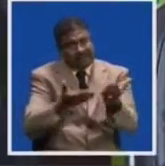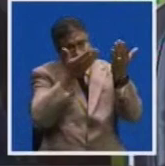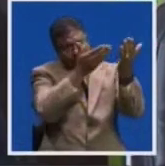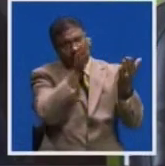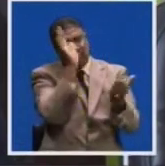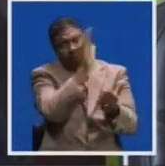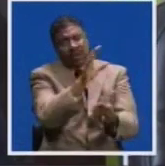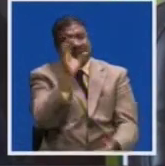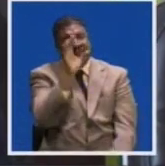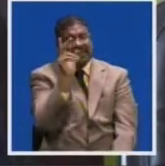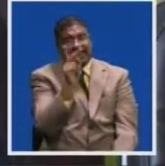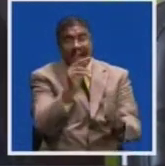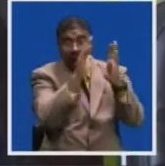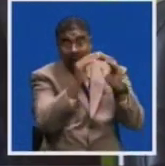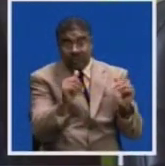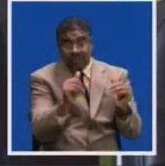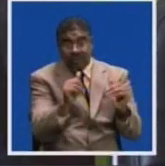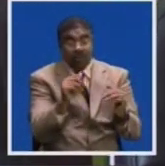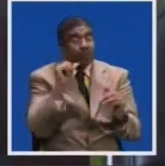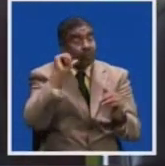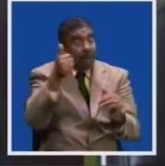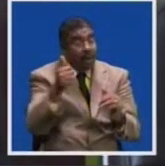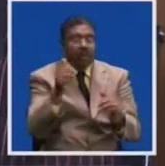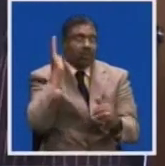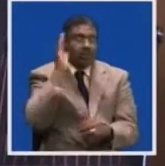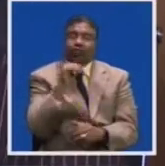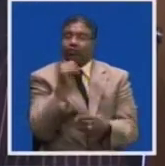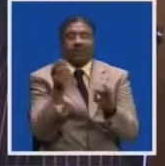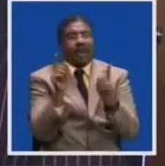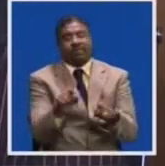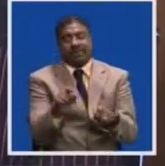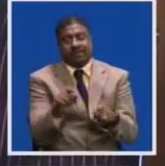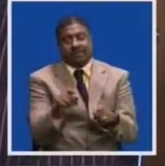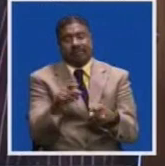is not going to take place tomorrow. We have